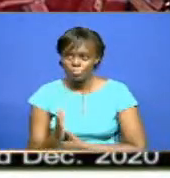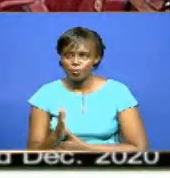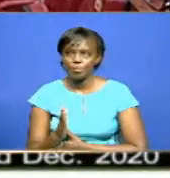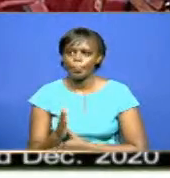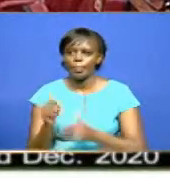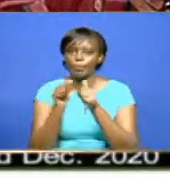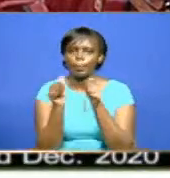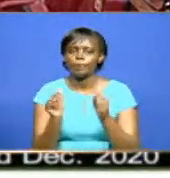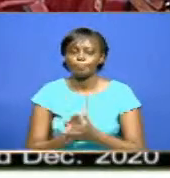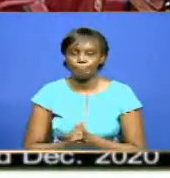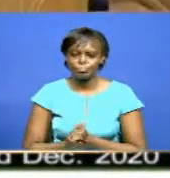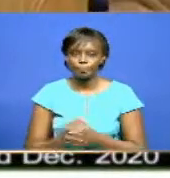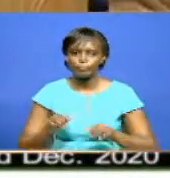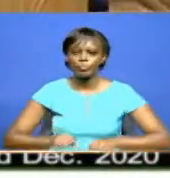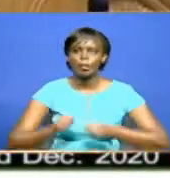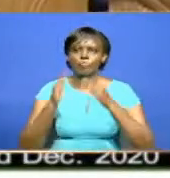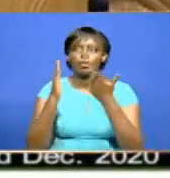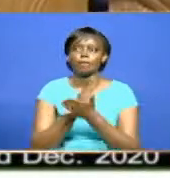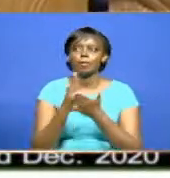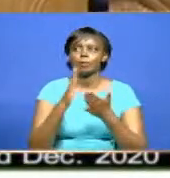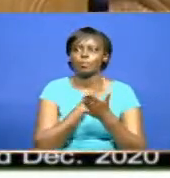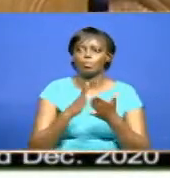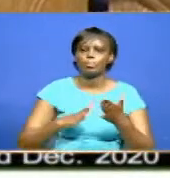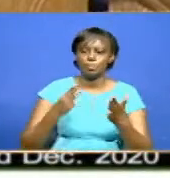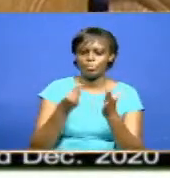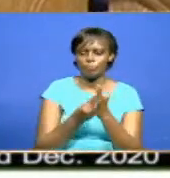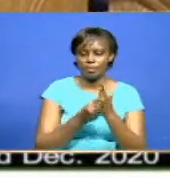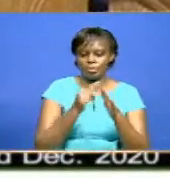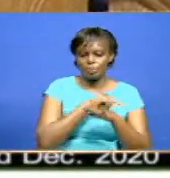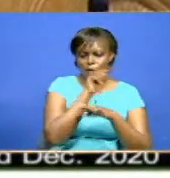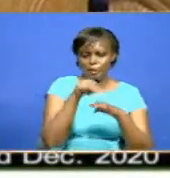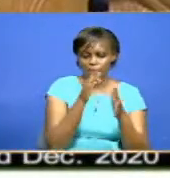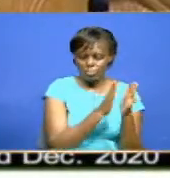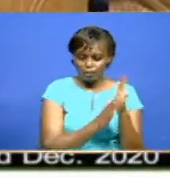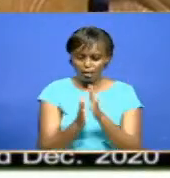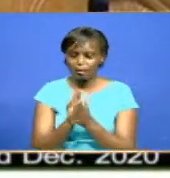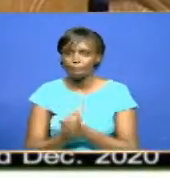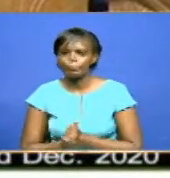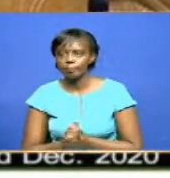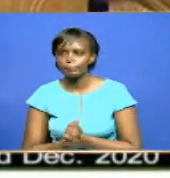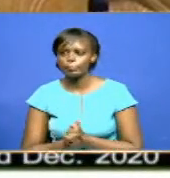Well, the Chairperson, Parliamentary Committee on Finance and National Planning.